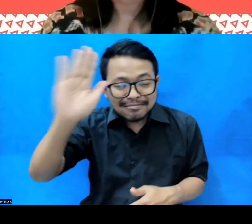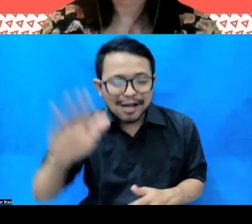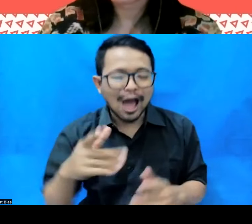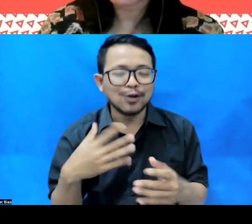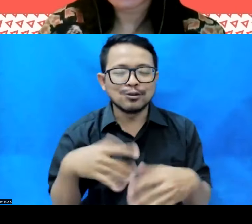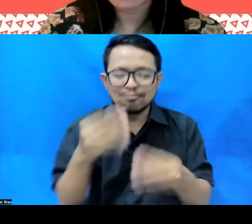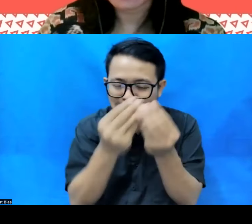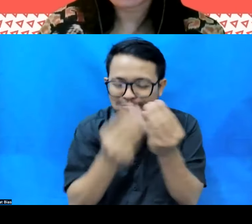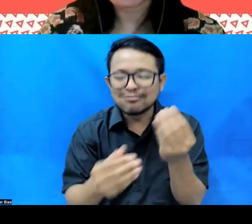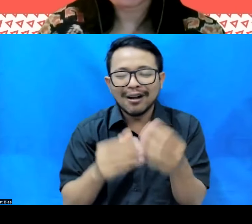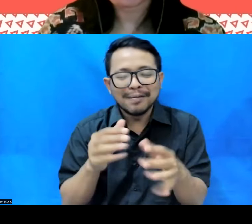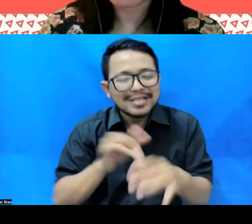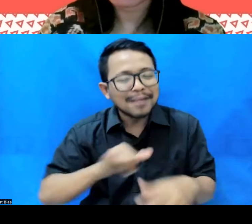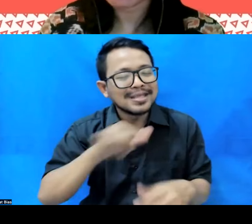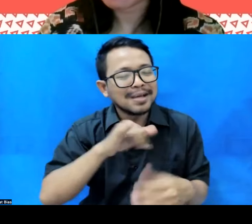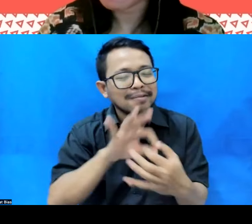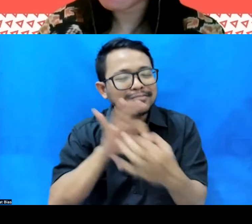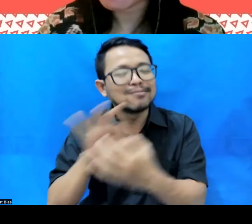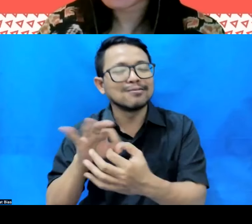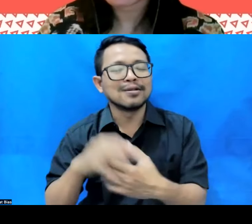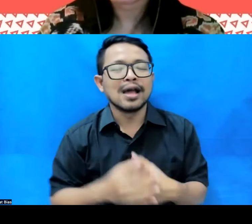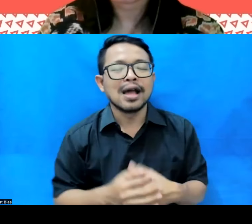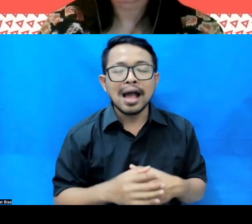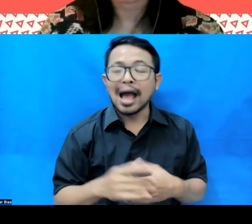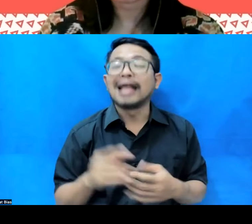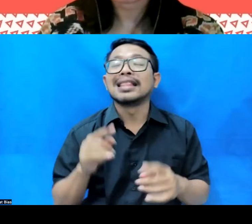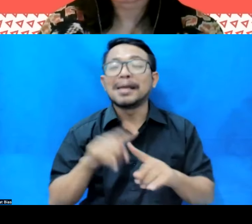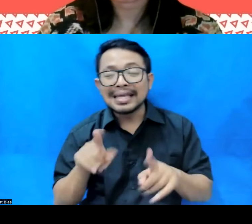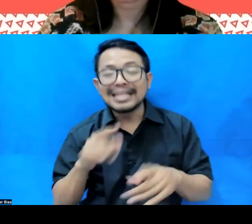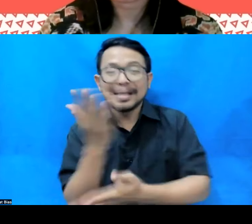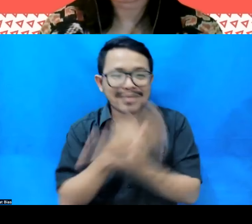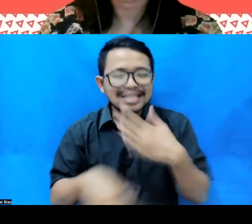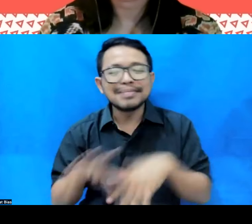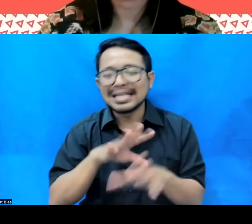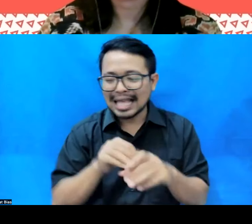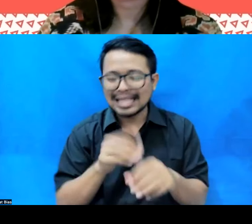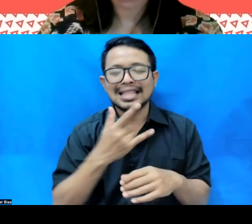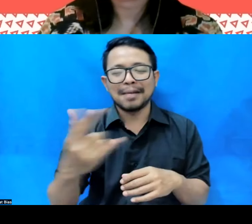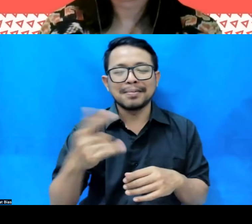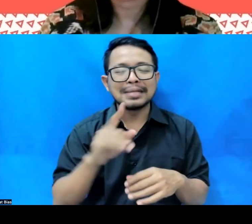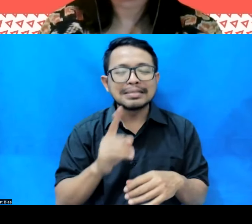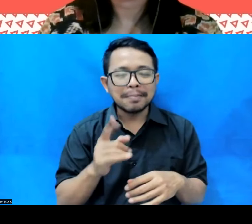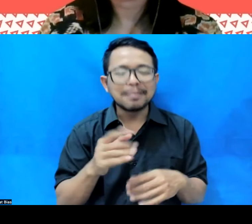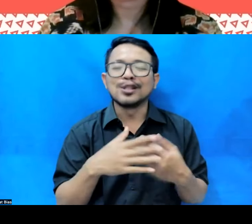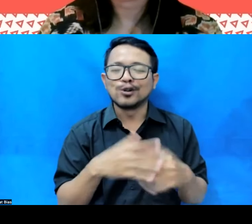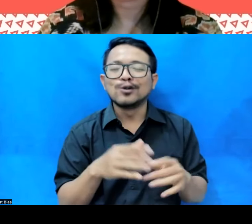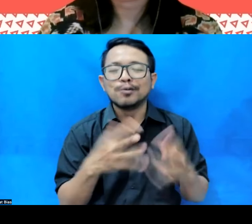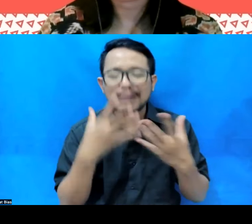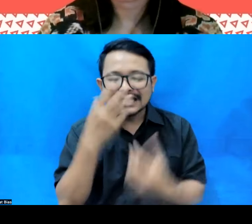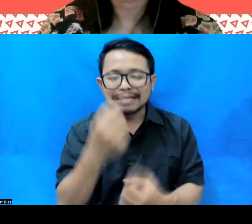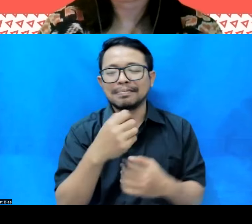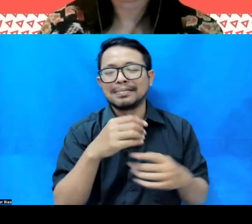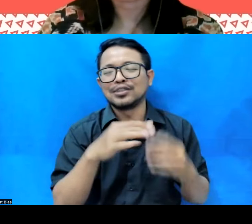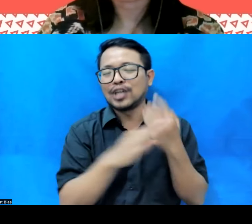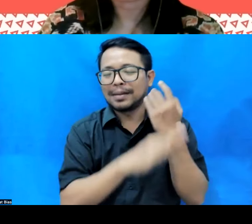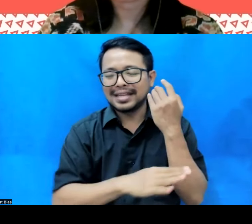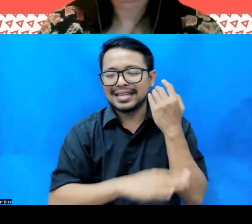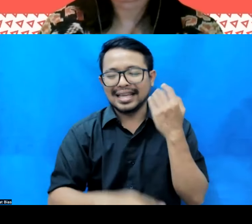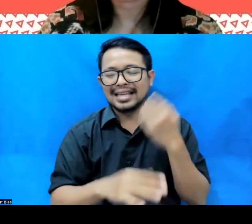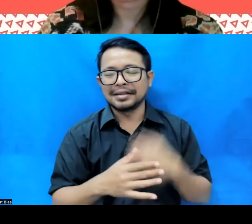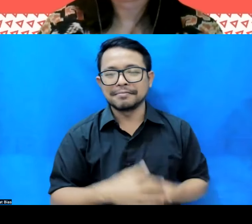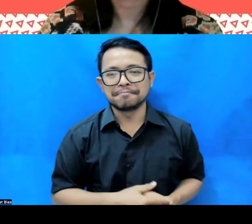course, needs the collaboration of all parties without neglecting, of course, the participation of persons with disabilities, because